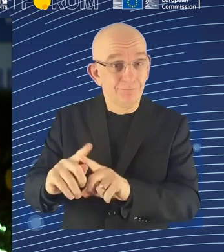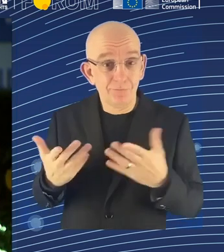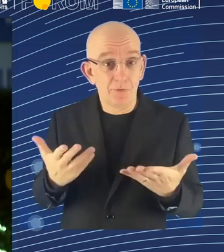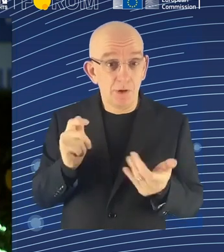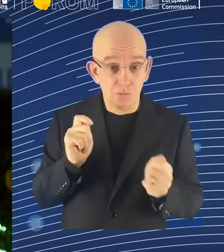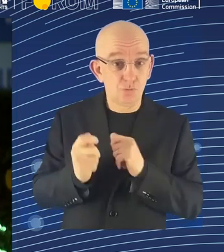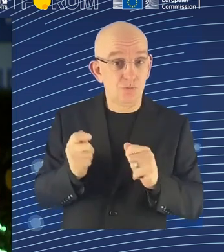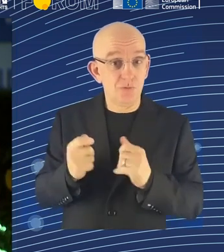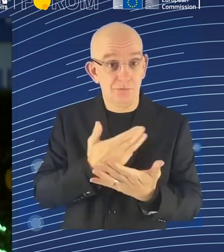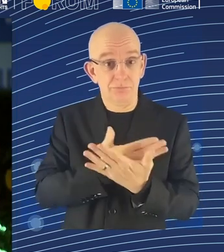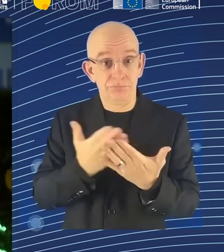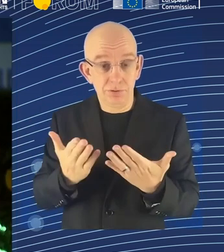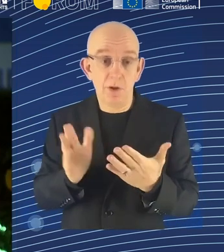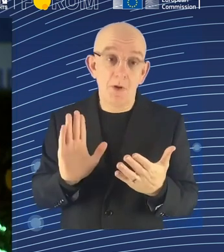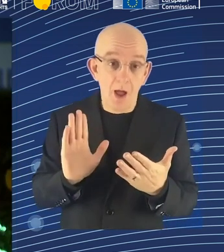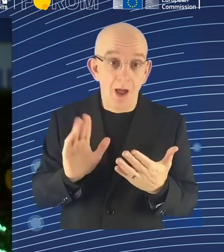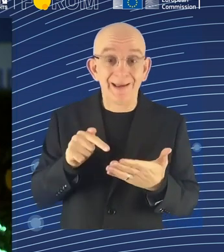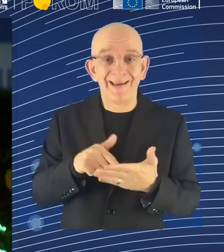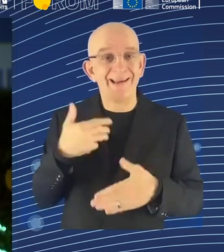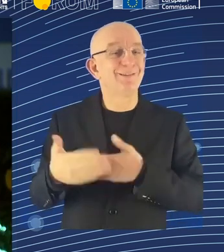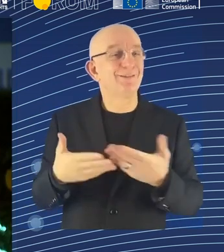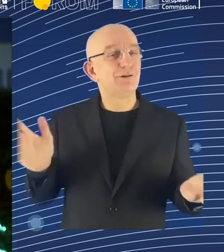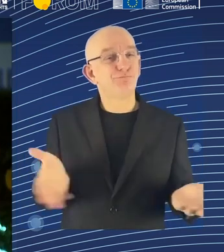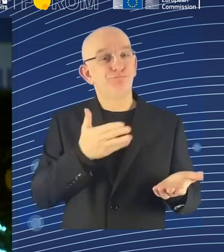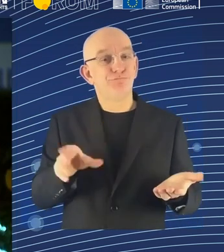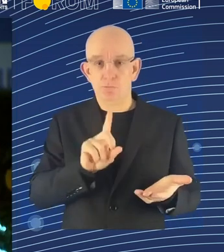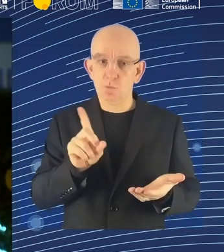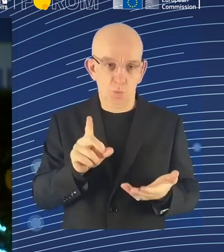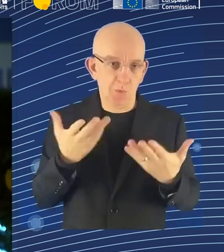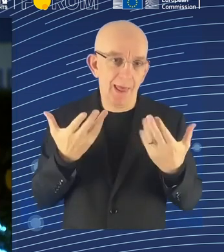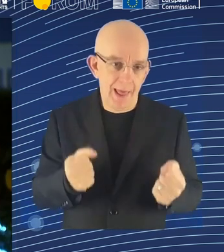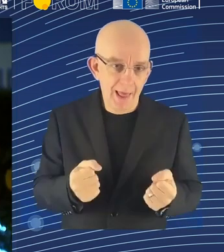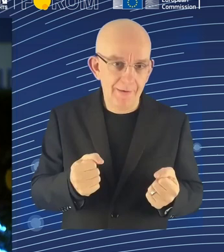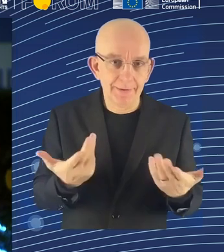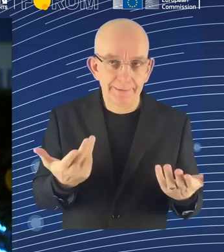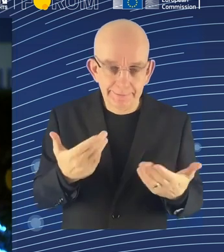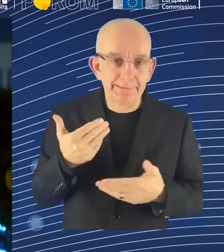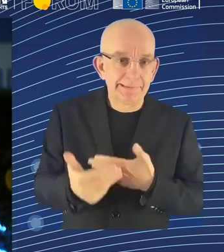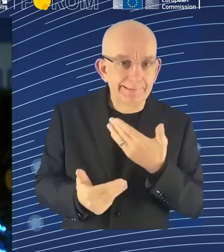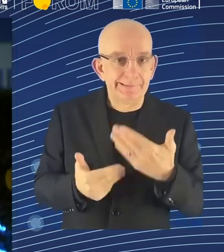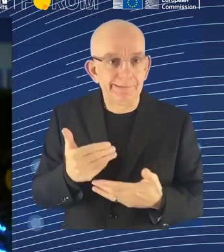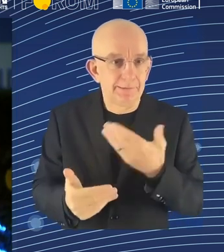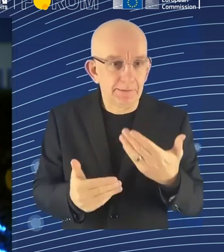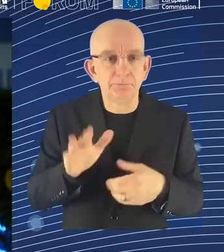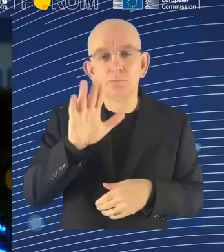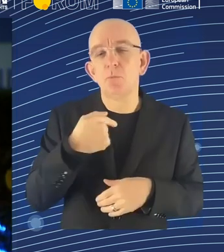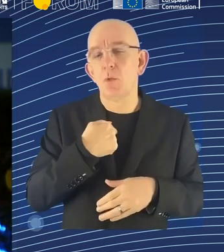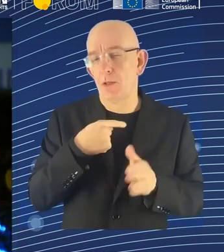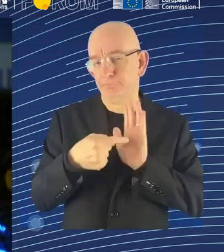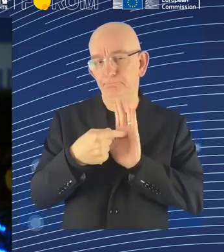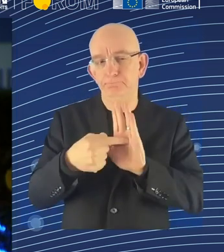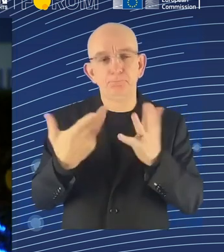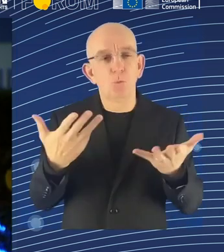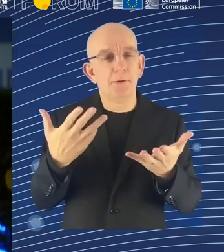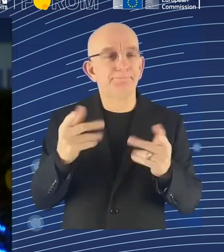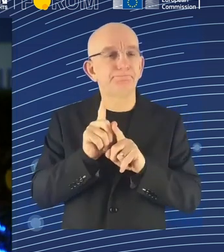So I really wanted to take a holistic approach to organizing our world of data. We were the first continent to do